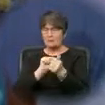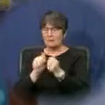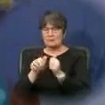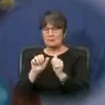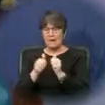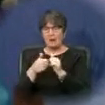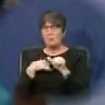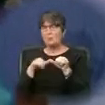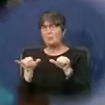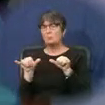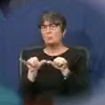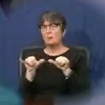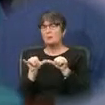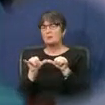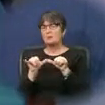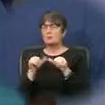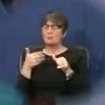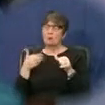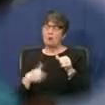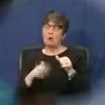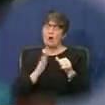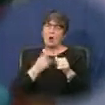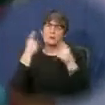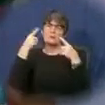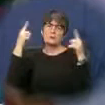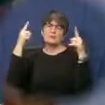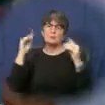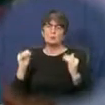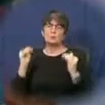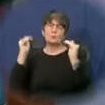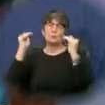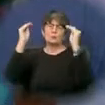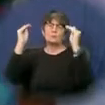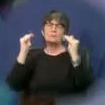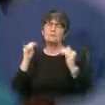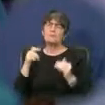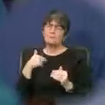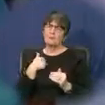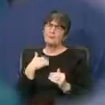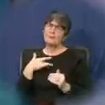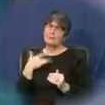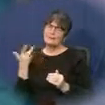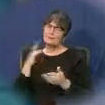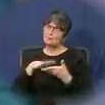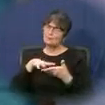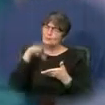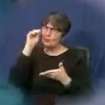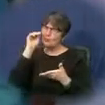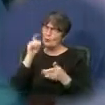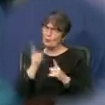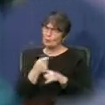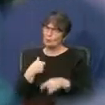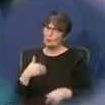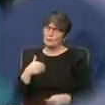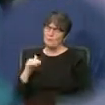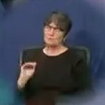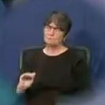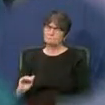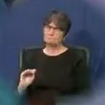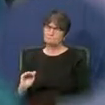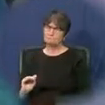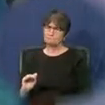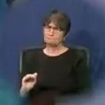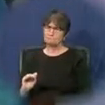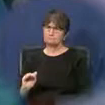we measure our success or our advancement is something that we tend to learn at a very, very young age. And